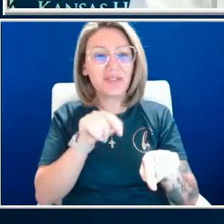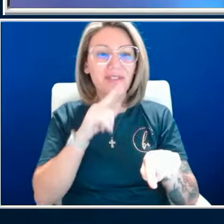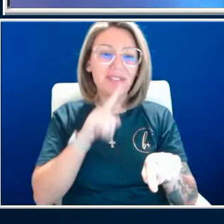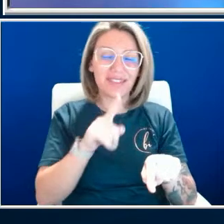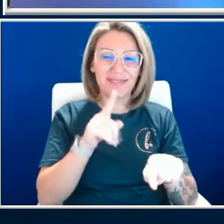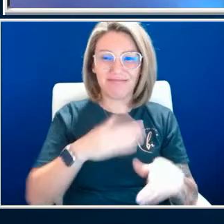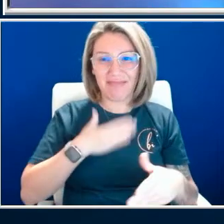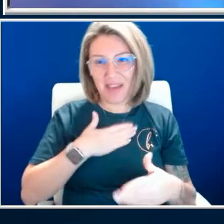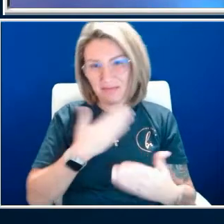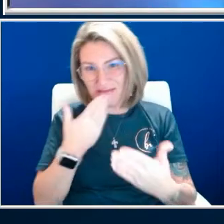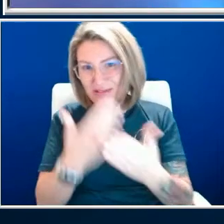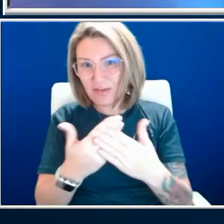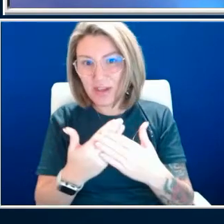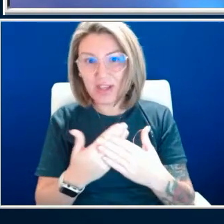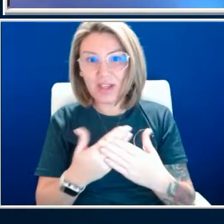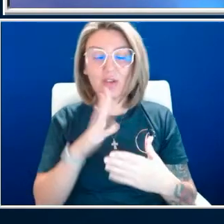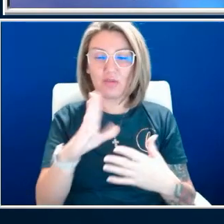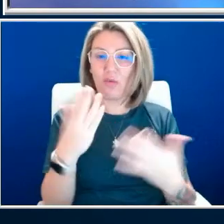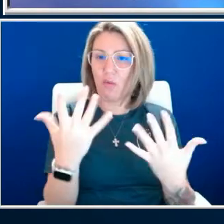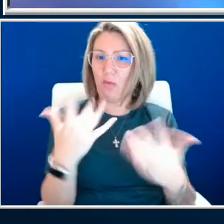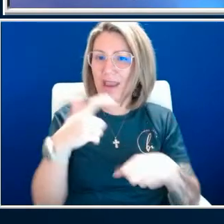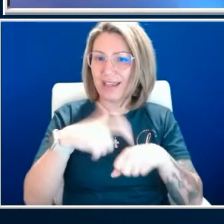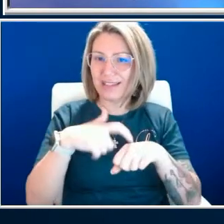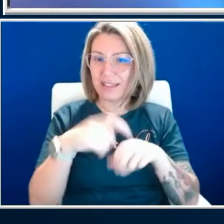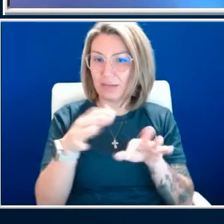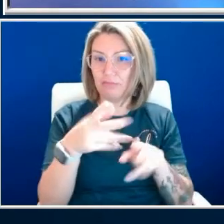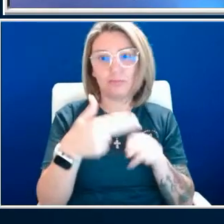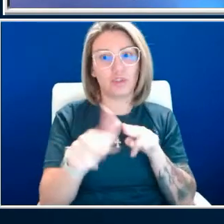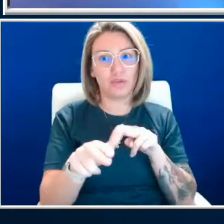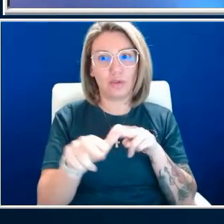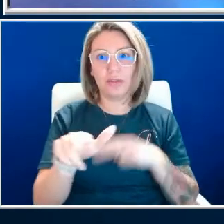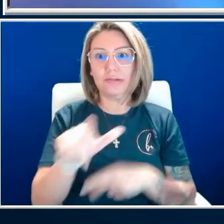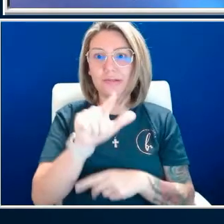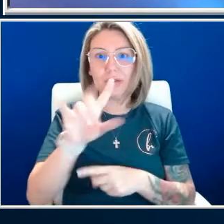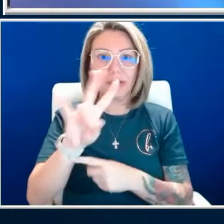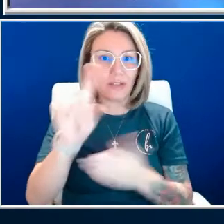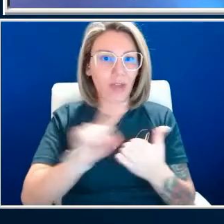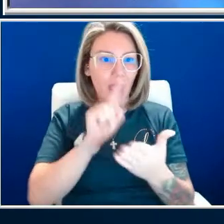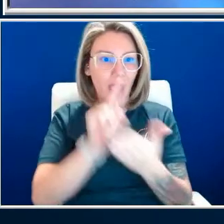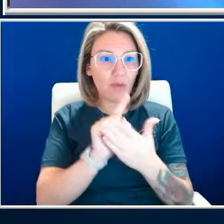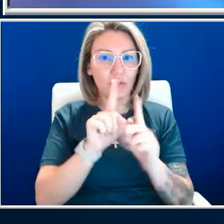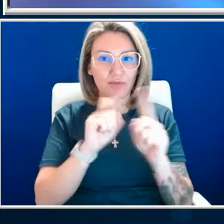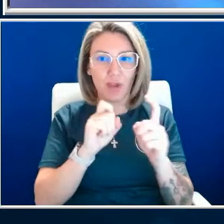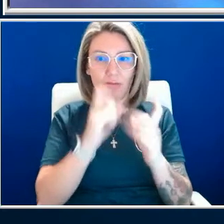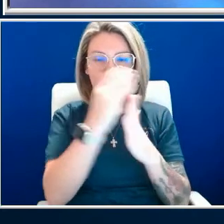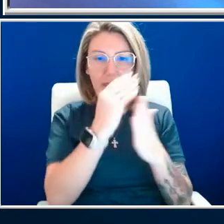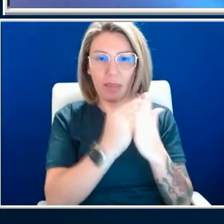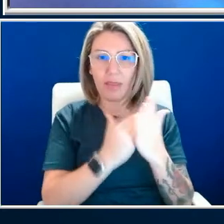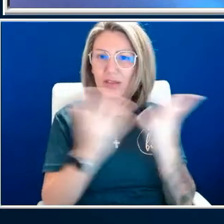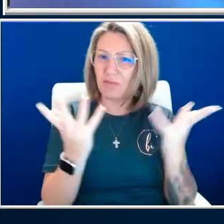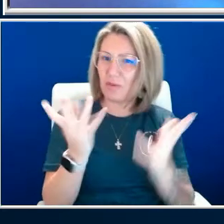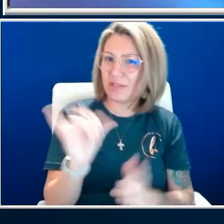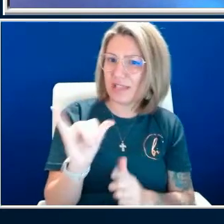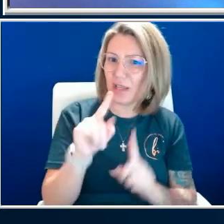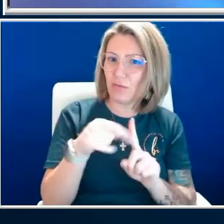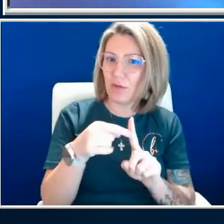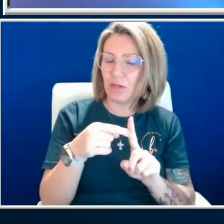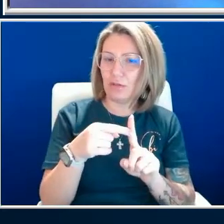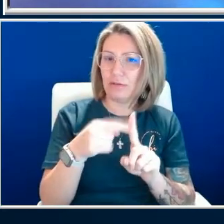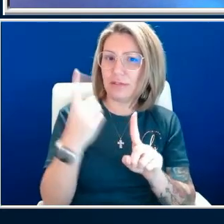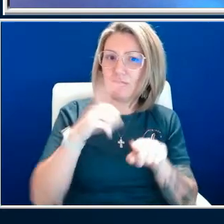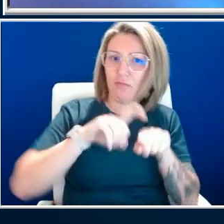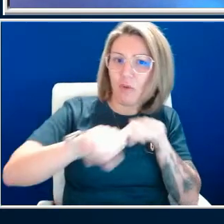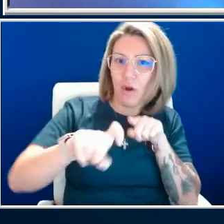top your wait time was quite short, just 27 hours from when you were actually put on the list. What was it like, Jackie, when you got that call and said they were ready